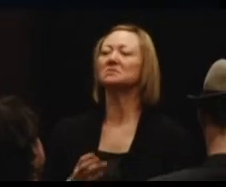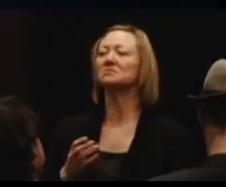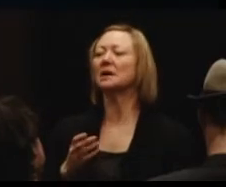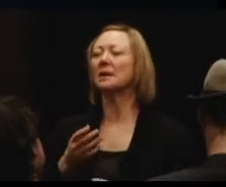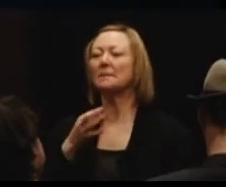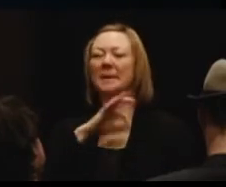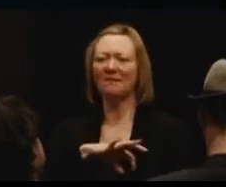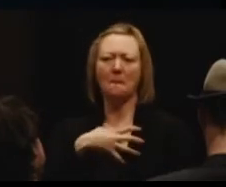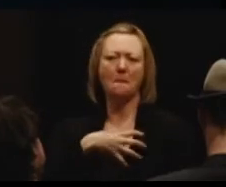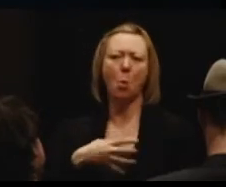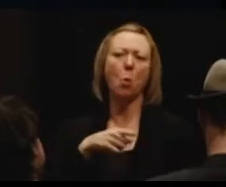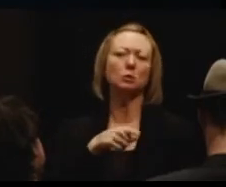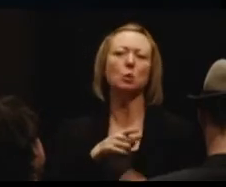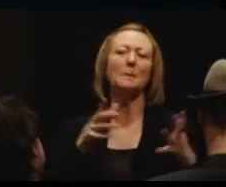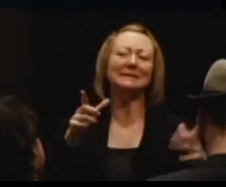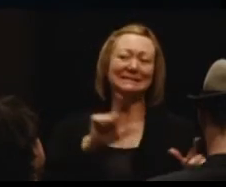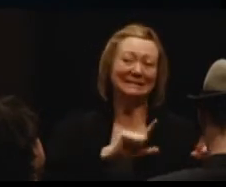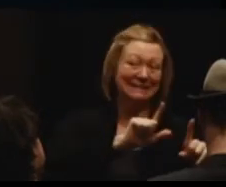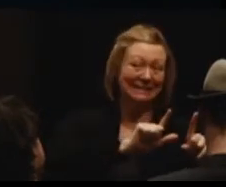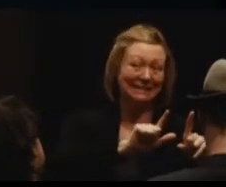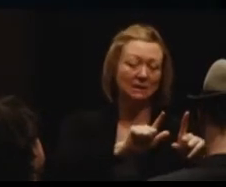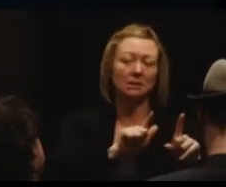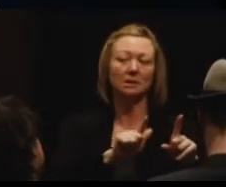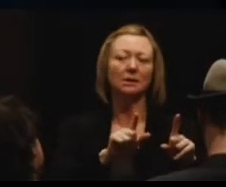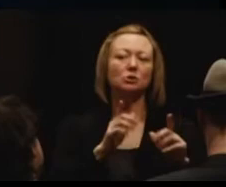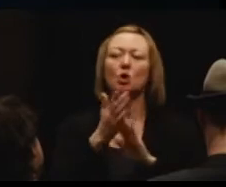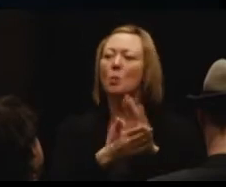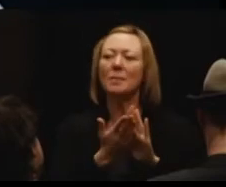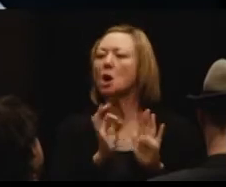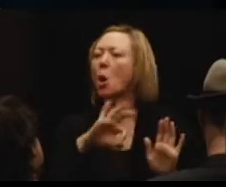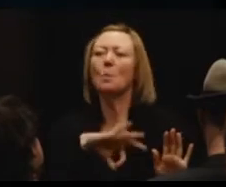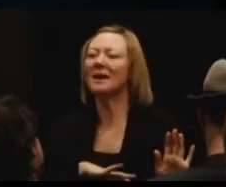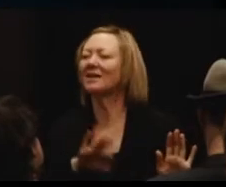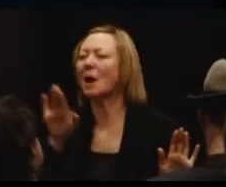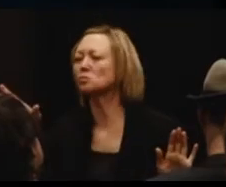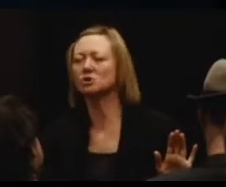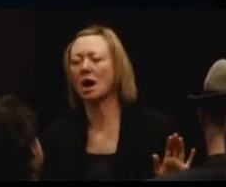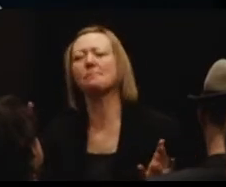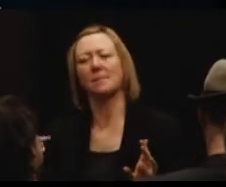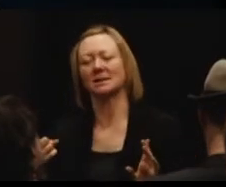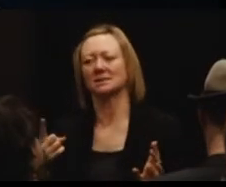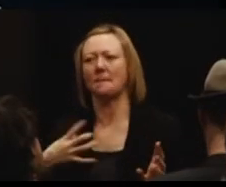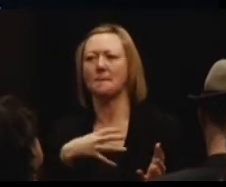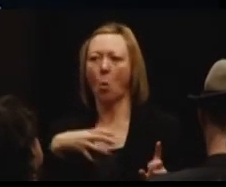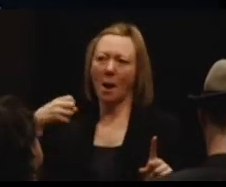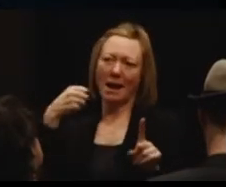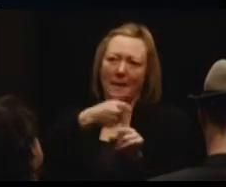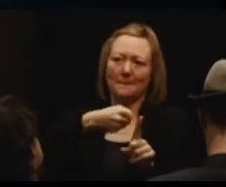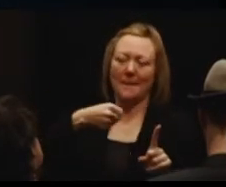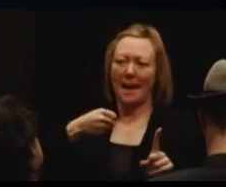saying that benefits don't go outside of the cities, it's just that one of the biggest impact comes through the labour